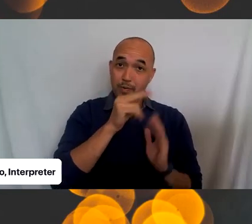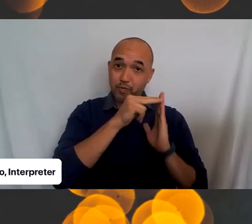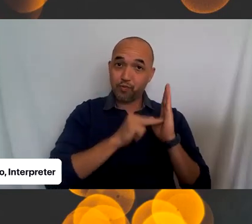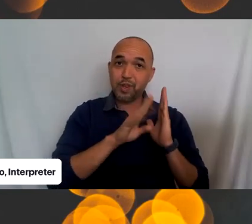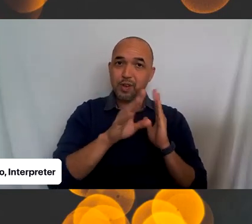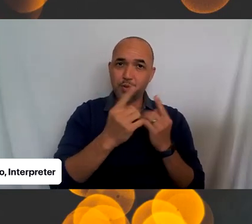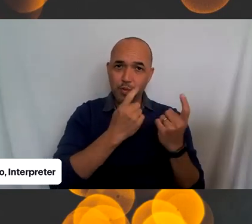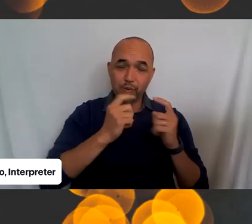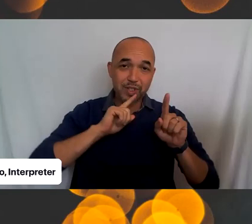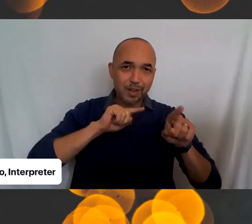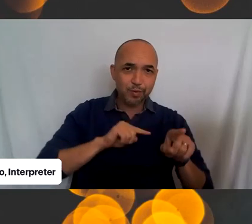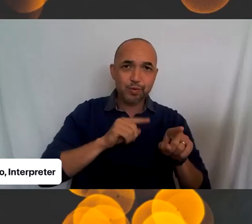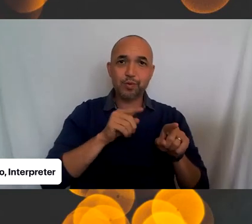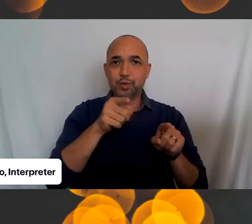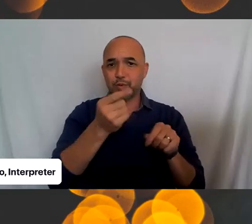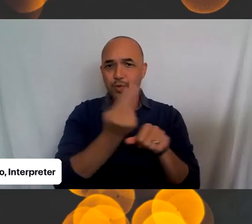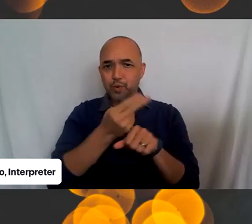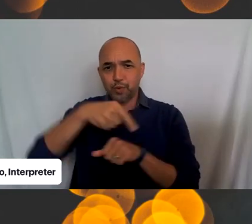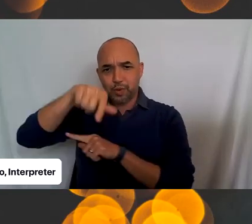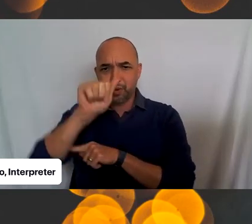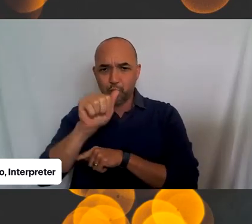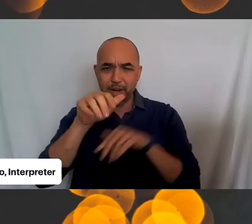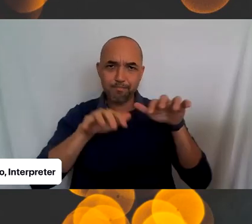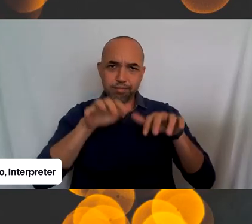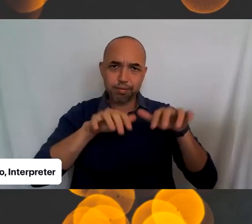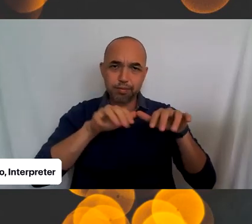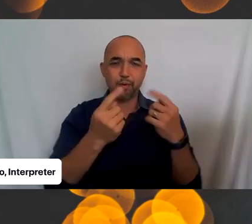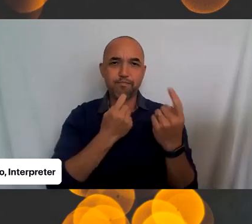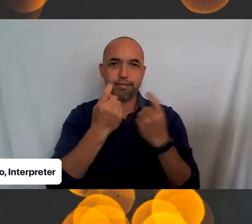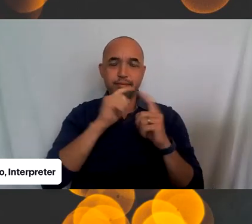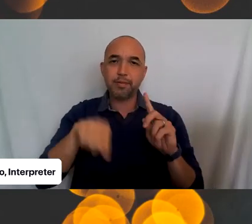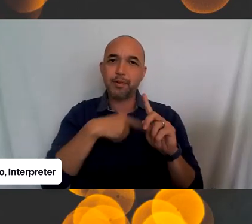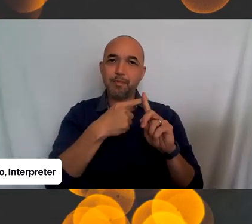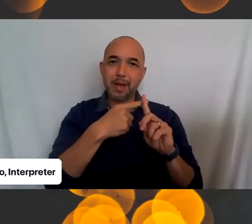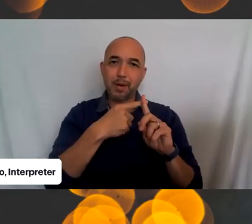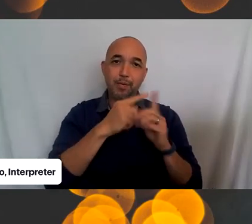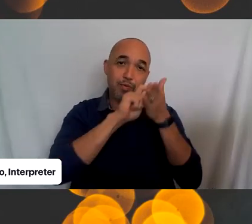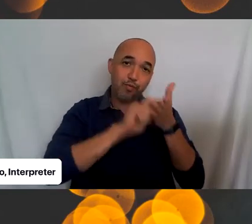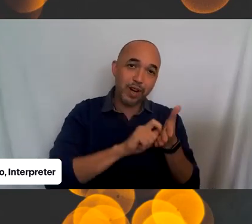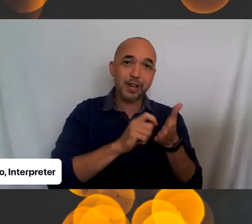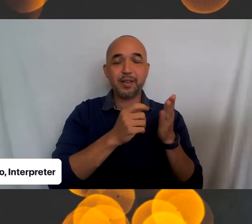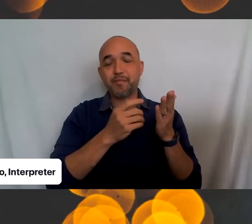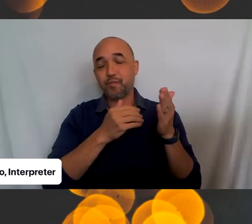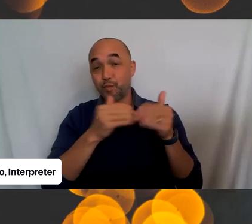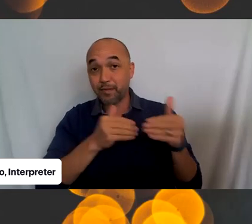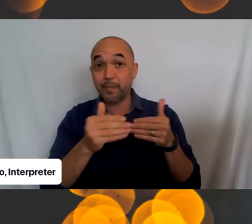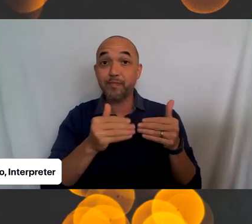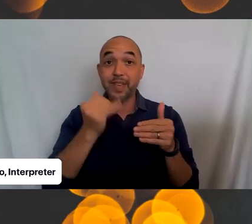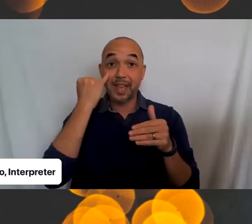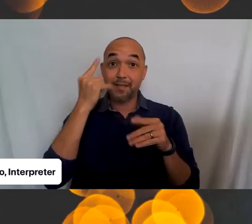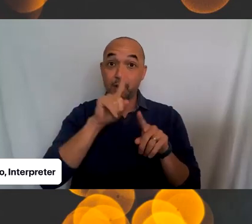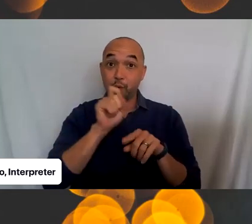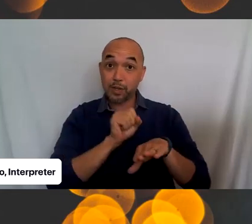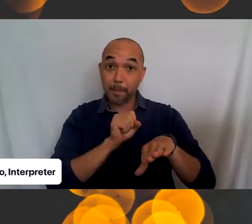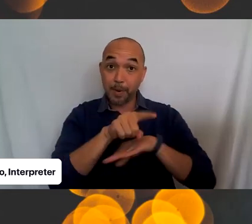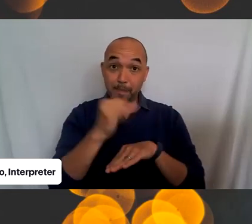questions about the book or writing or whatever, what have you. We're here for the book lovers and the authors. If you send a question and you want to come